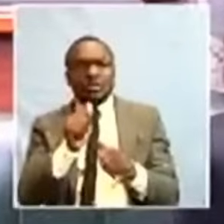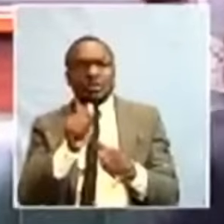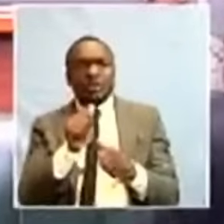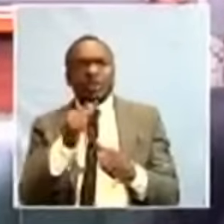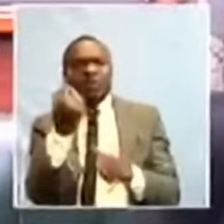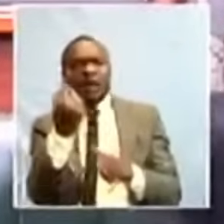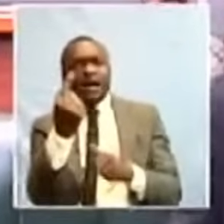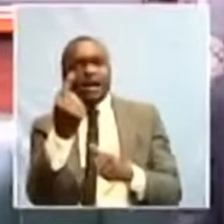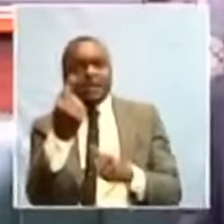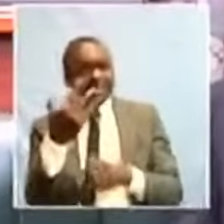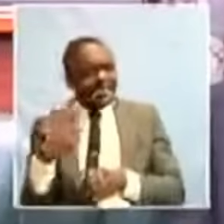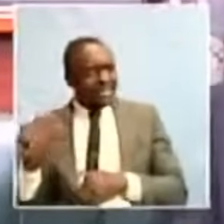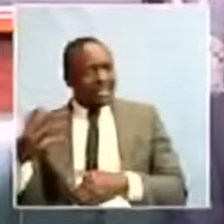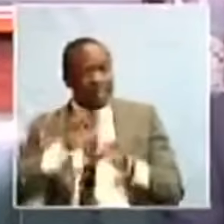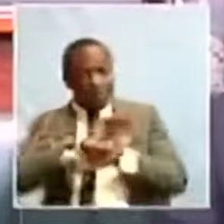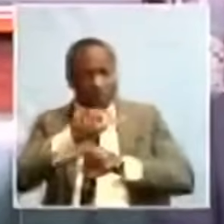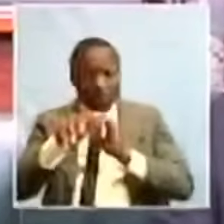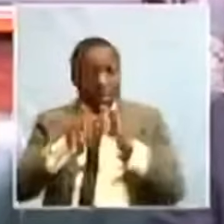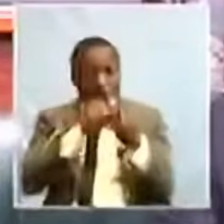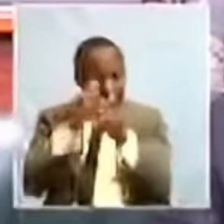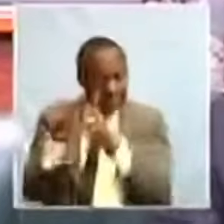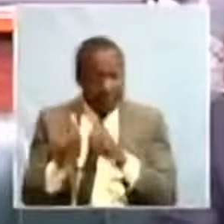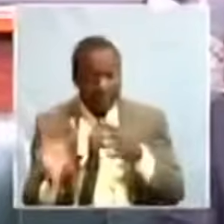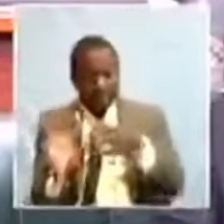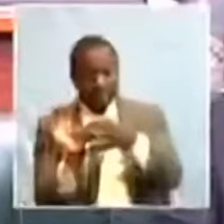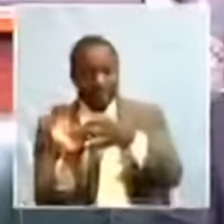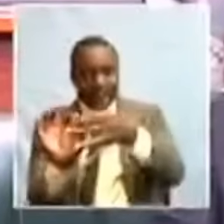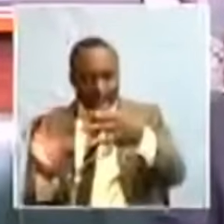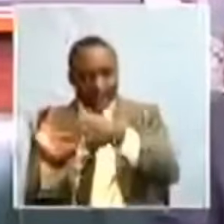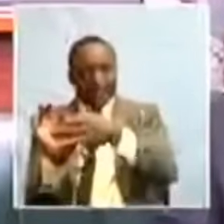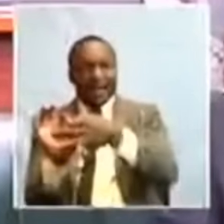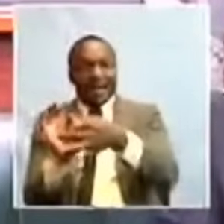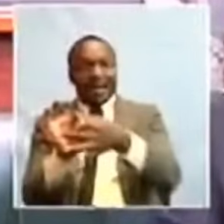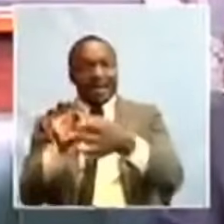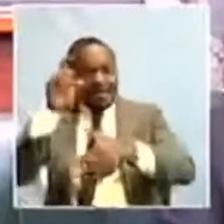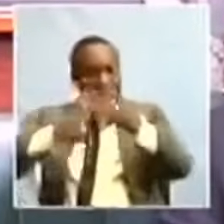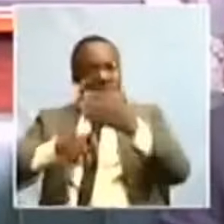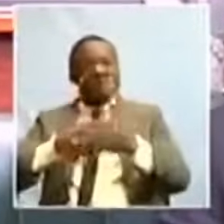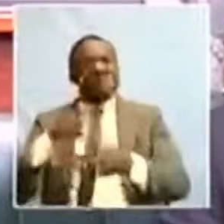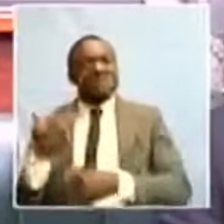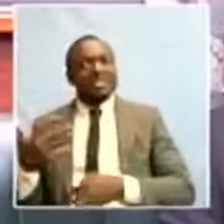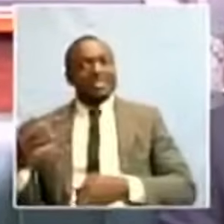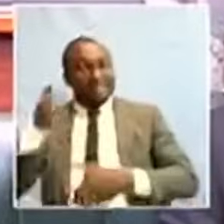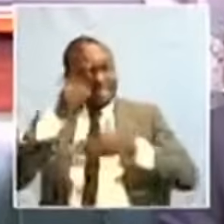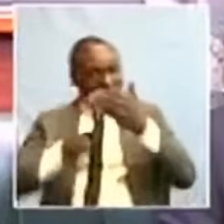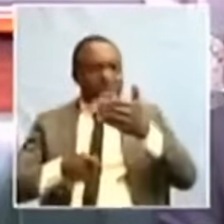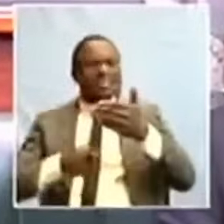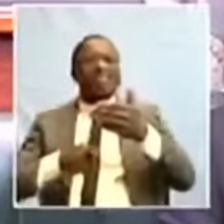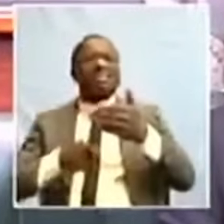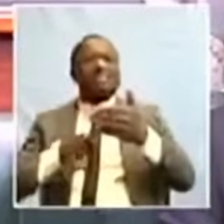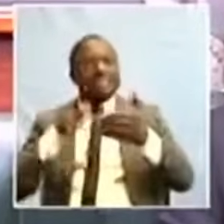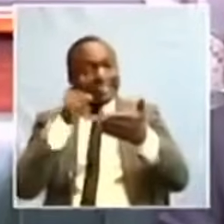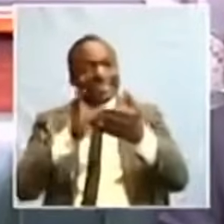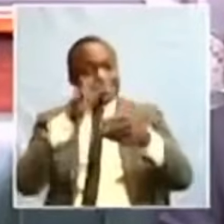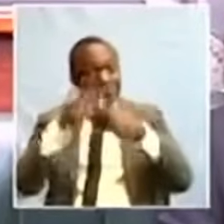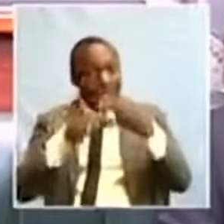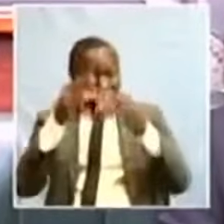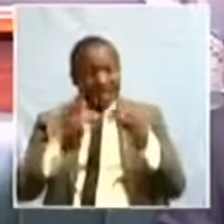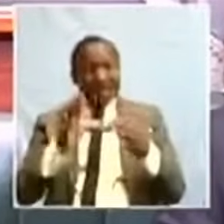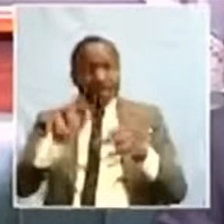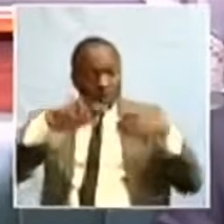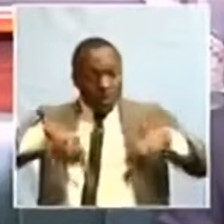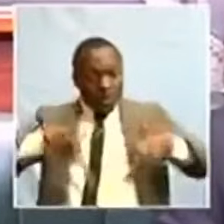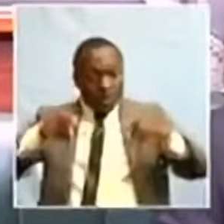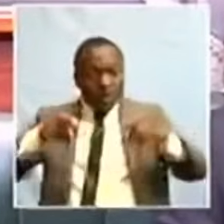activity. All the activities linked to the cost of living. That's what it means. If there is no road